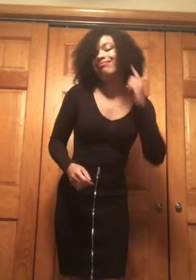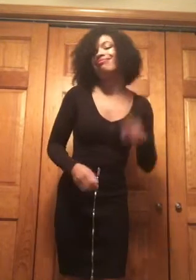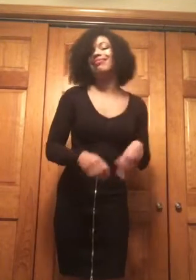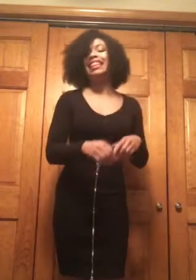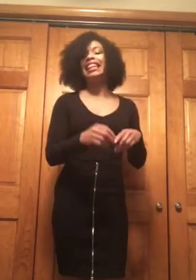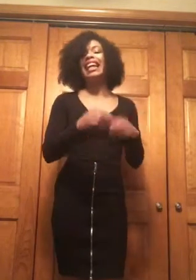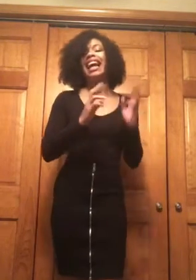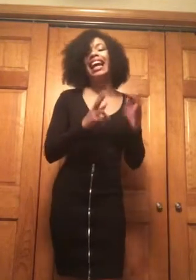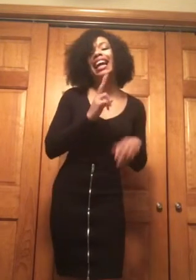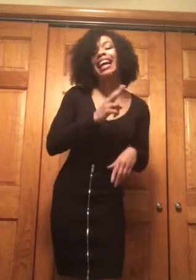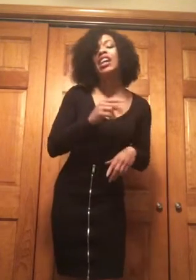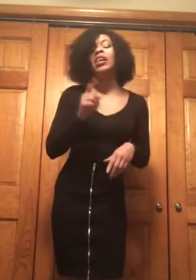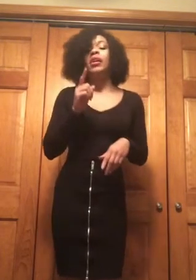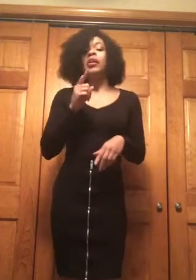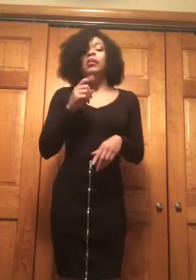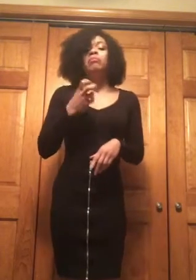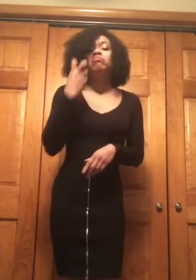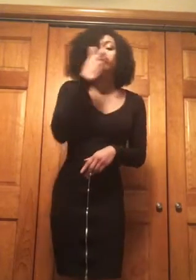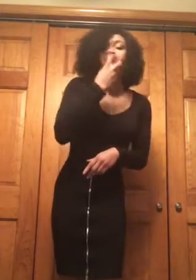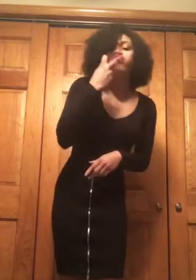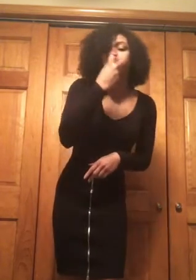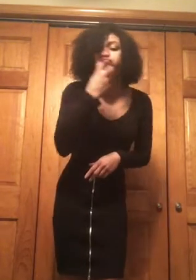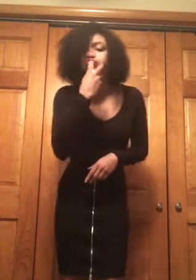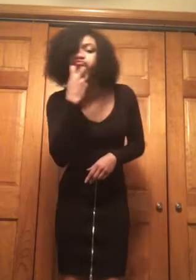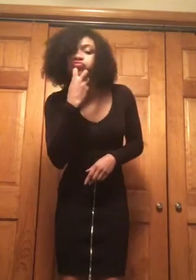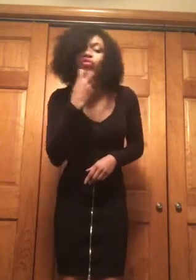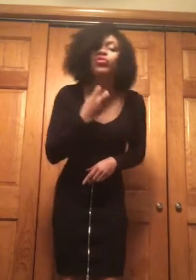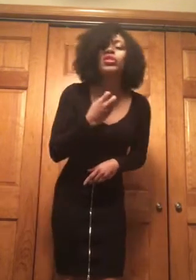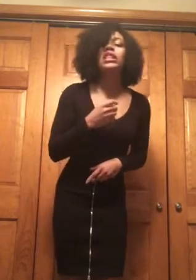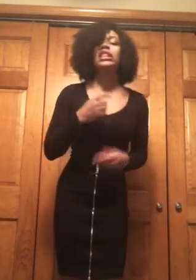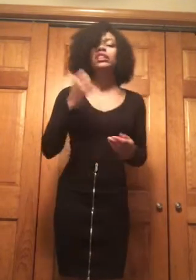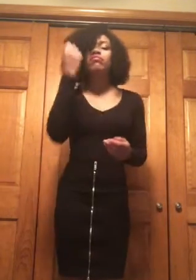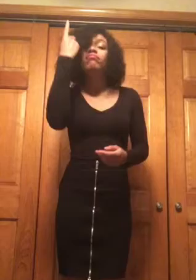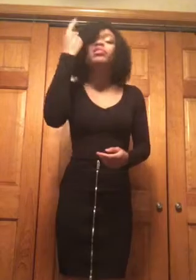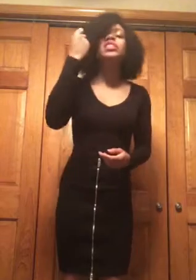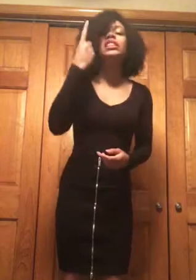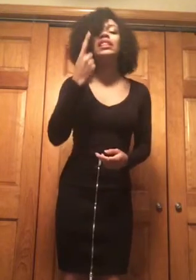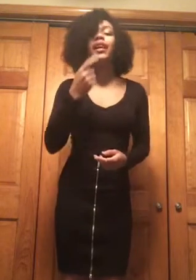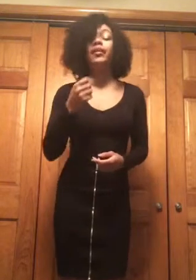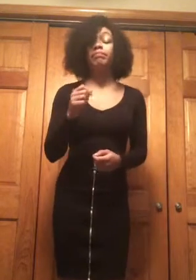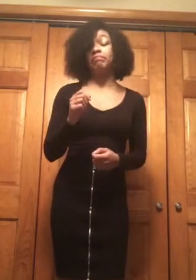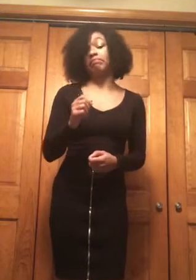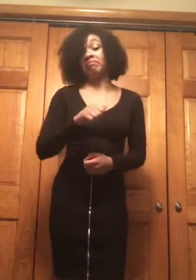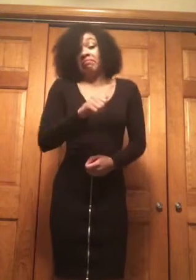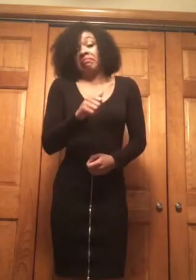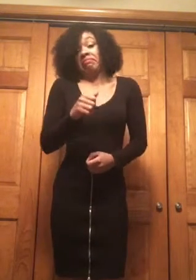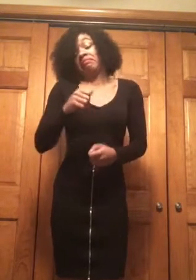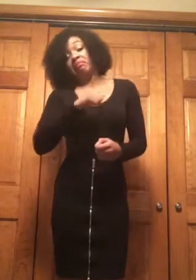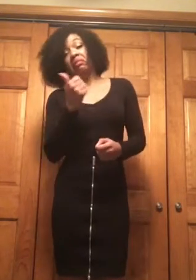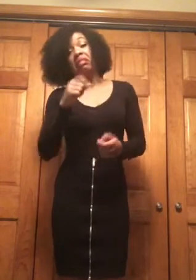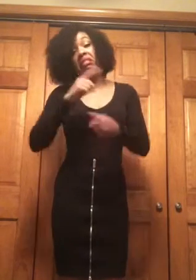tricks to try to understand folks. When all else fails, I usually pretend to hear.